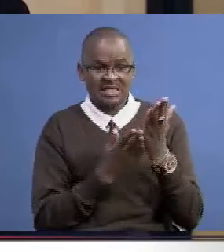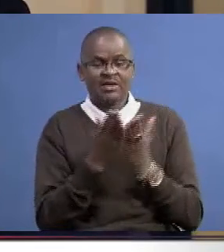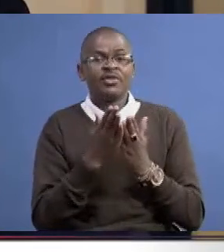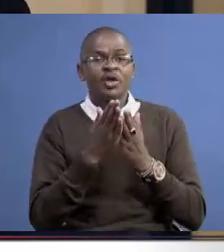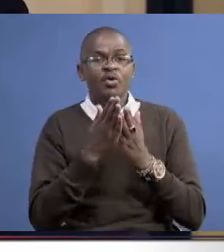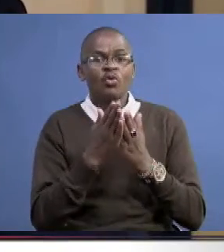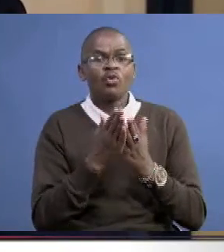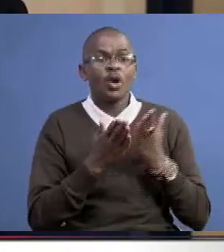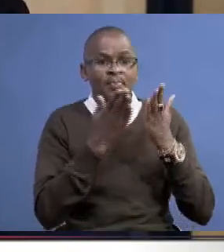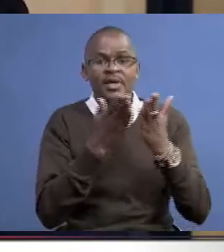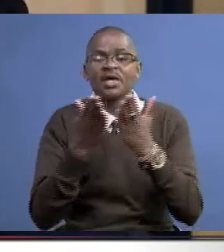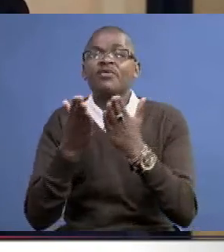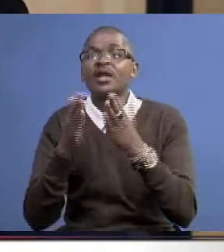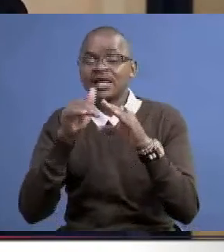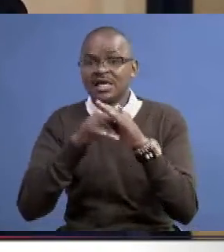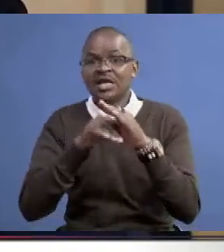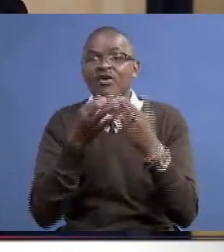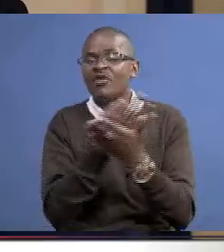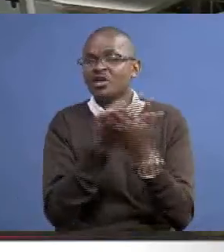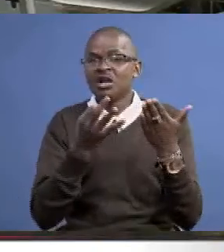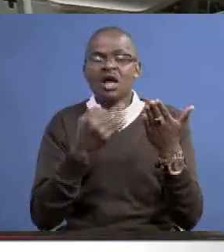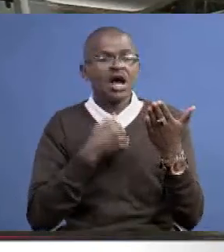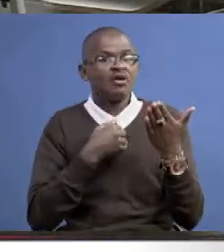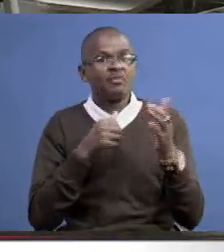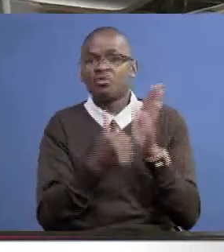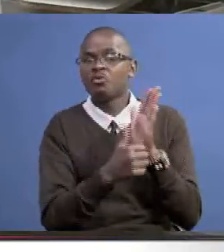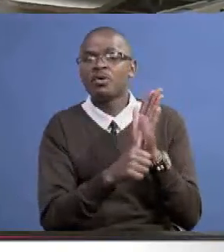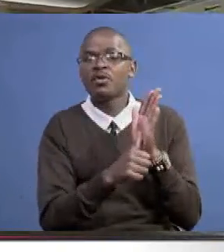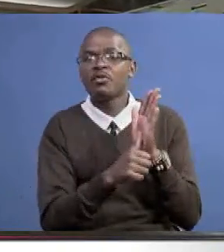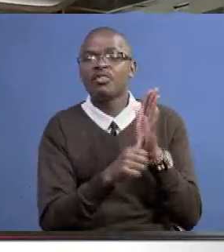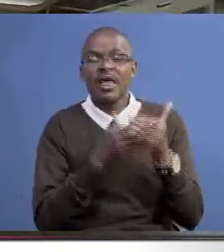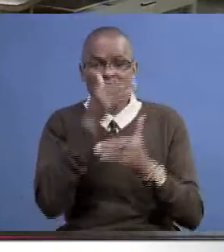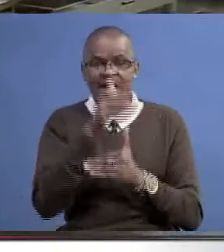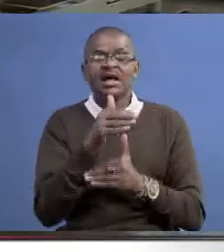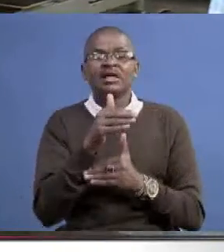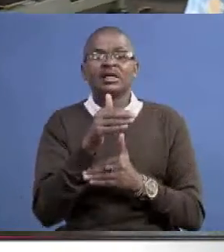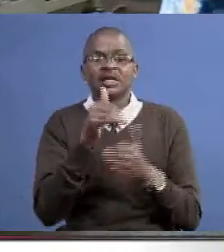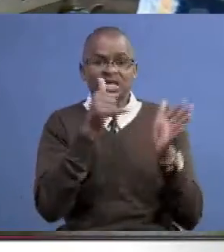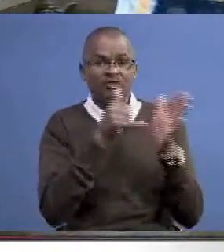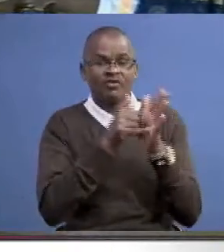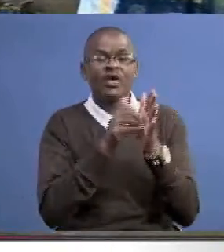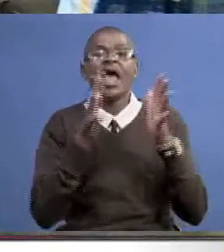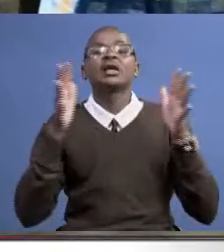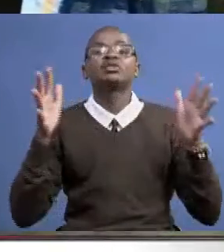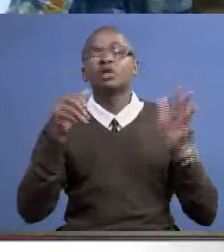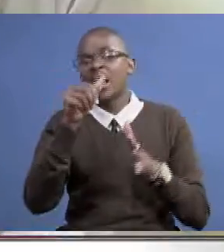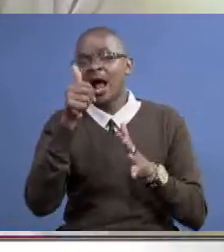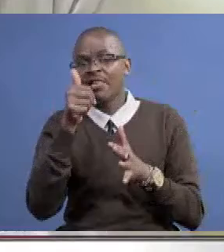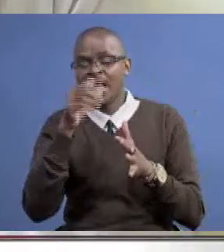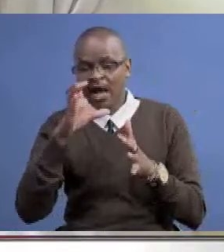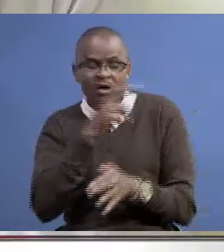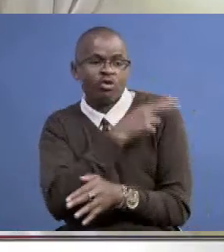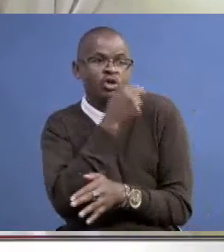will be offered in the facilities and we will not have a challenge. The next phase of the initiative will involve expansion to other county